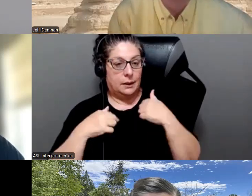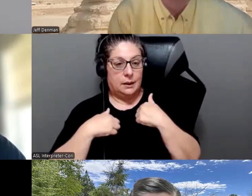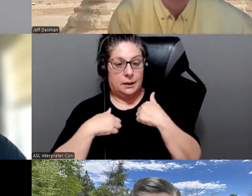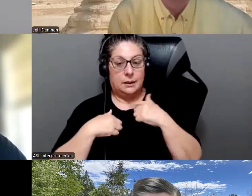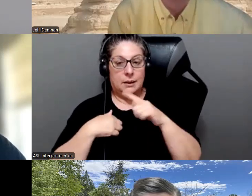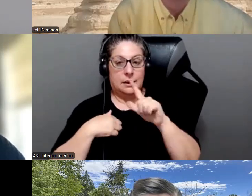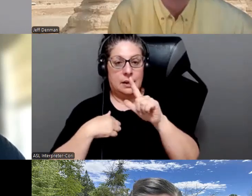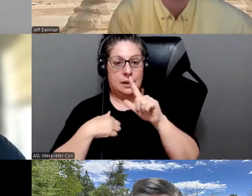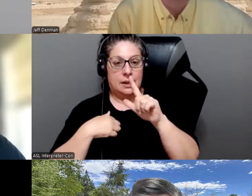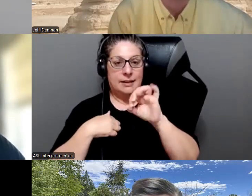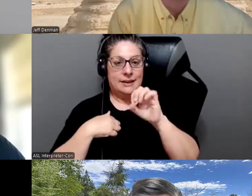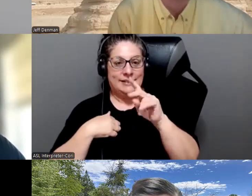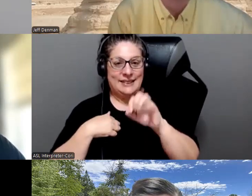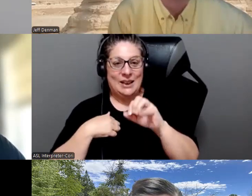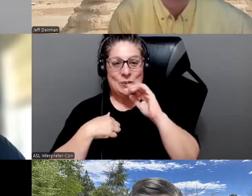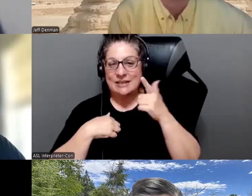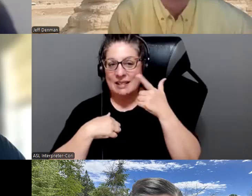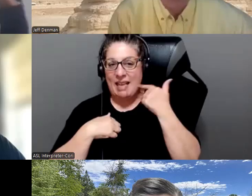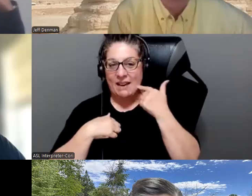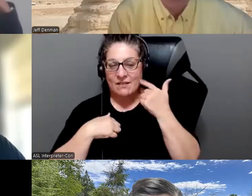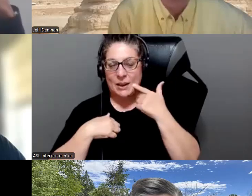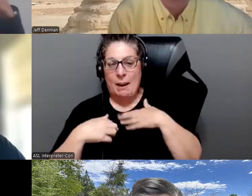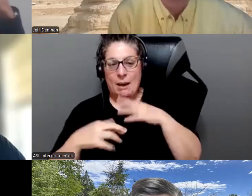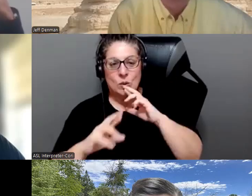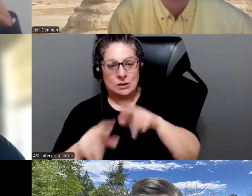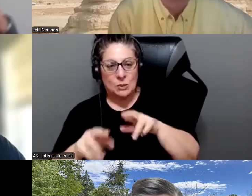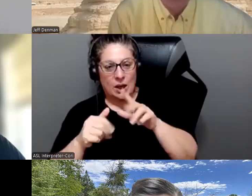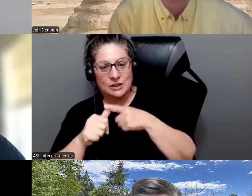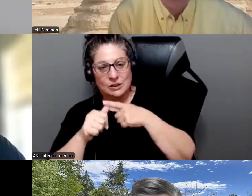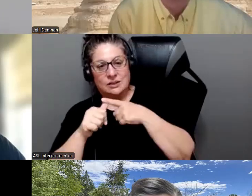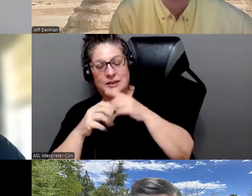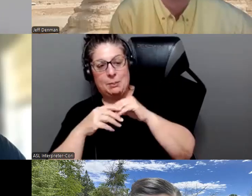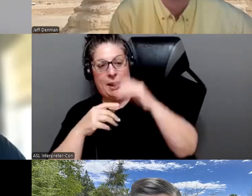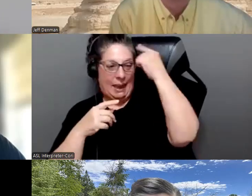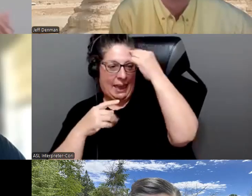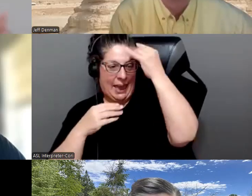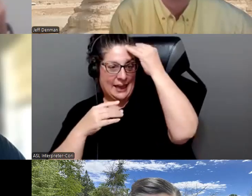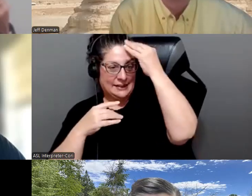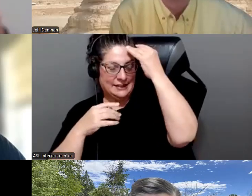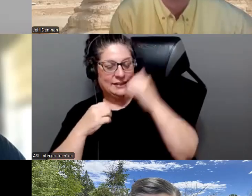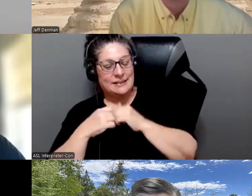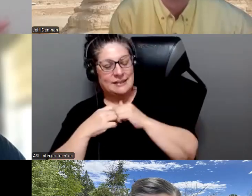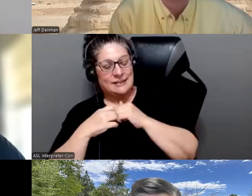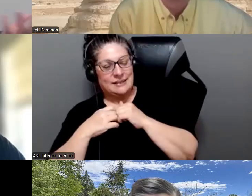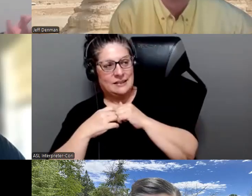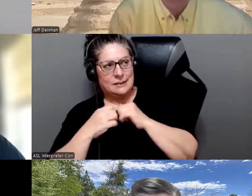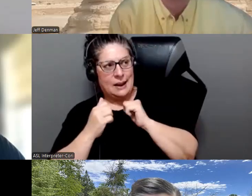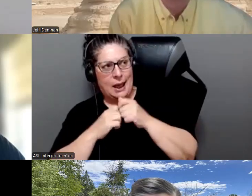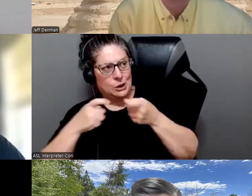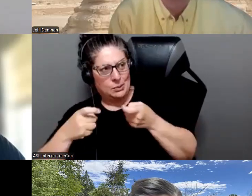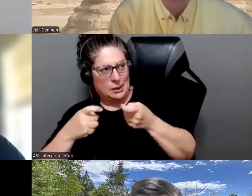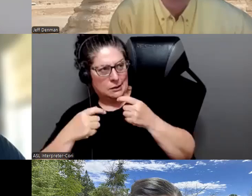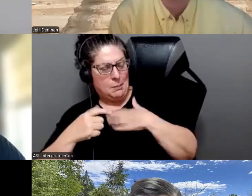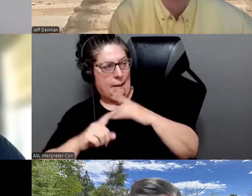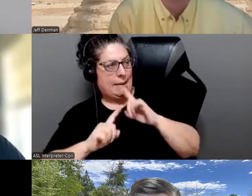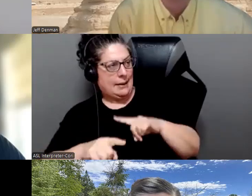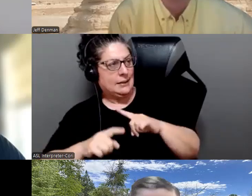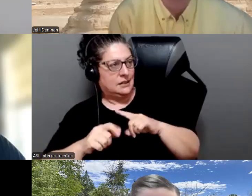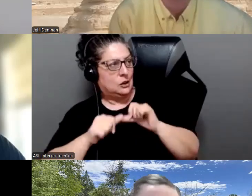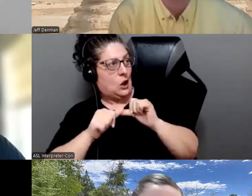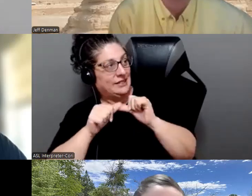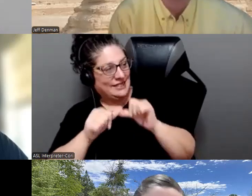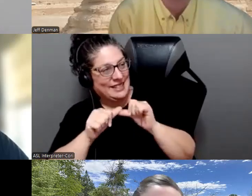Lindsay, I was kind of laughing at your my response initially in my head to your question was, how do you manage this? And my answer is